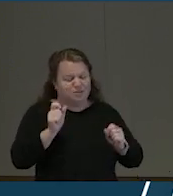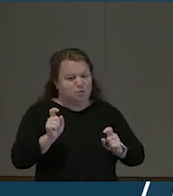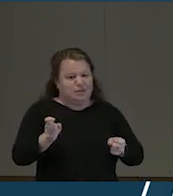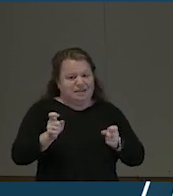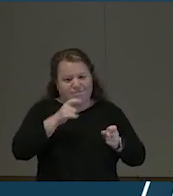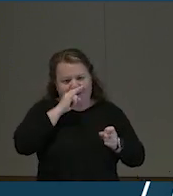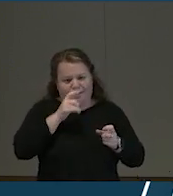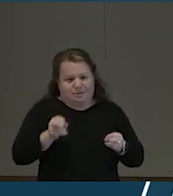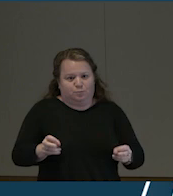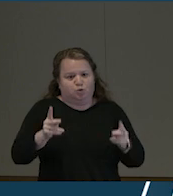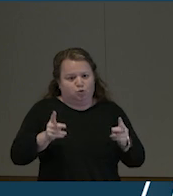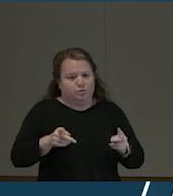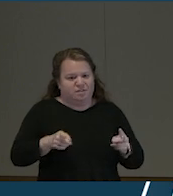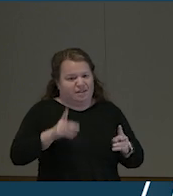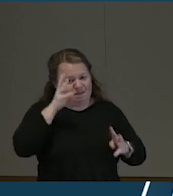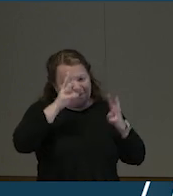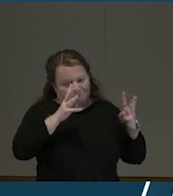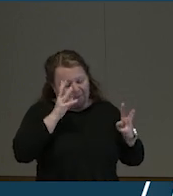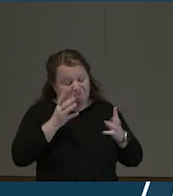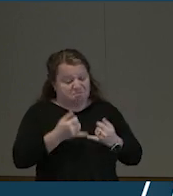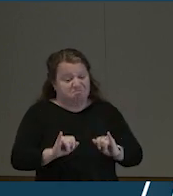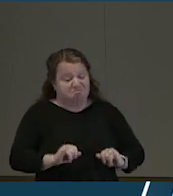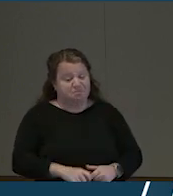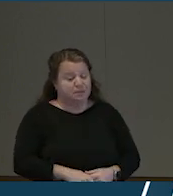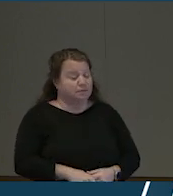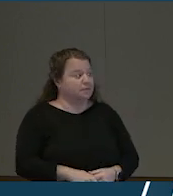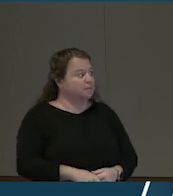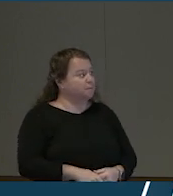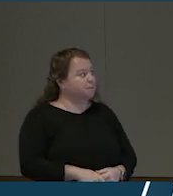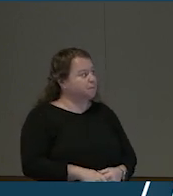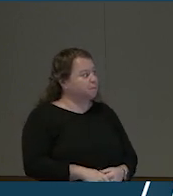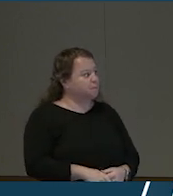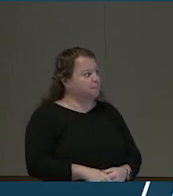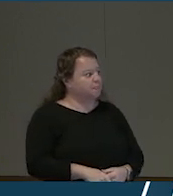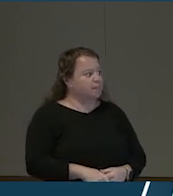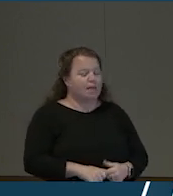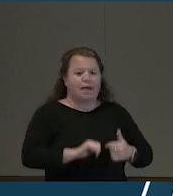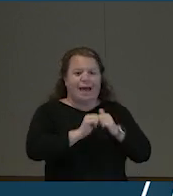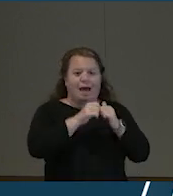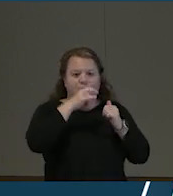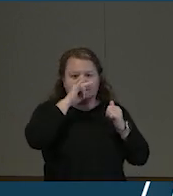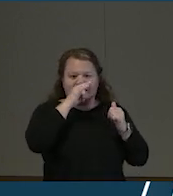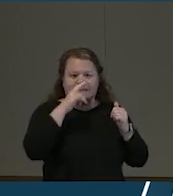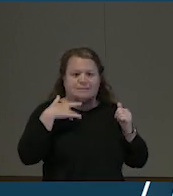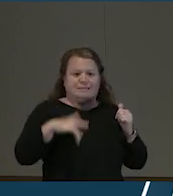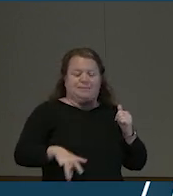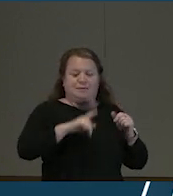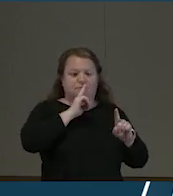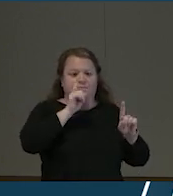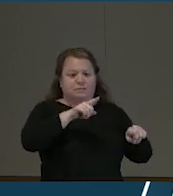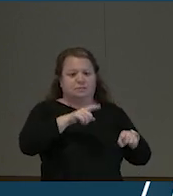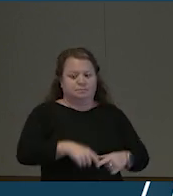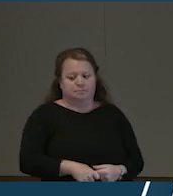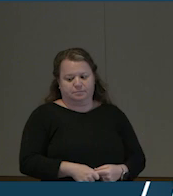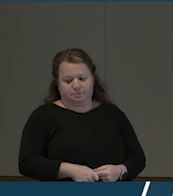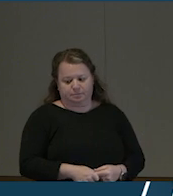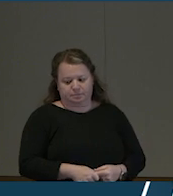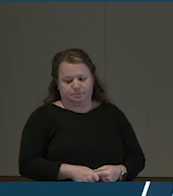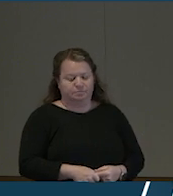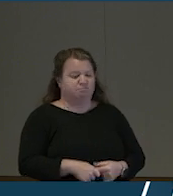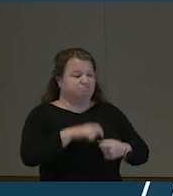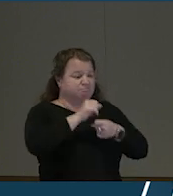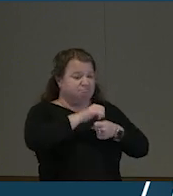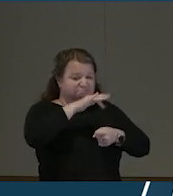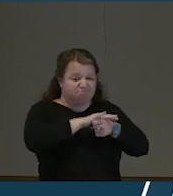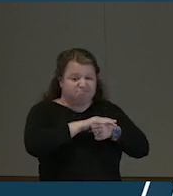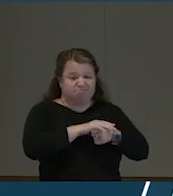the opportunity. So how do children usually react to their problems or negative emotions? Some